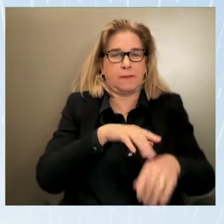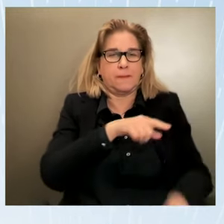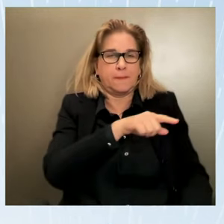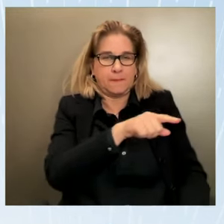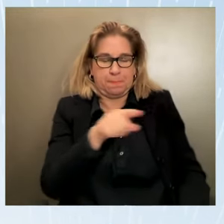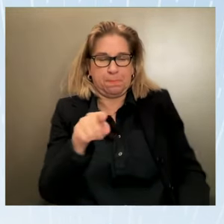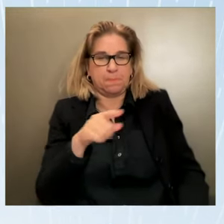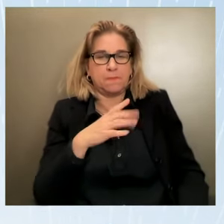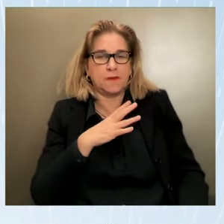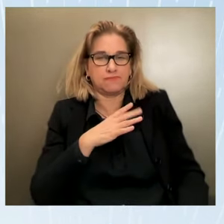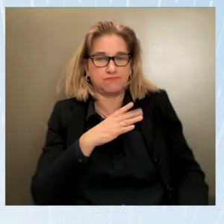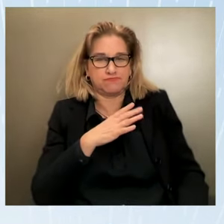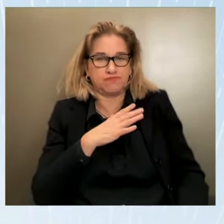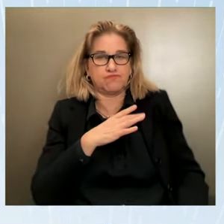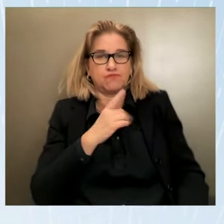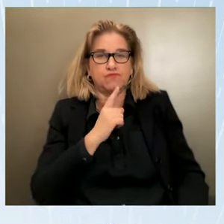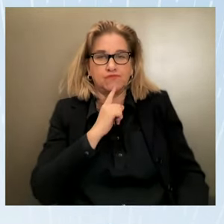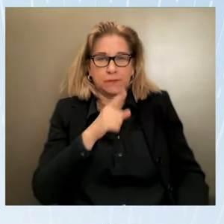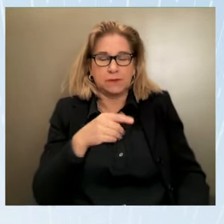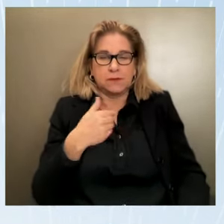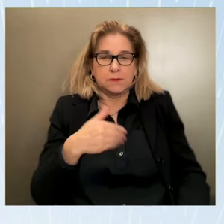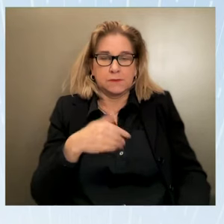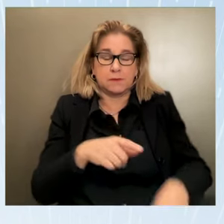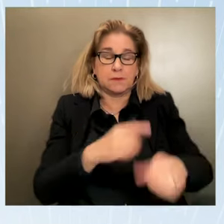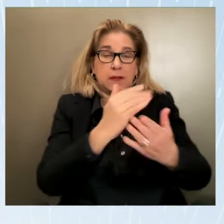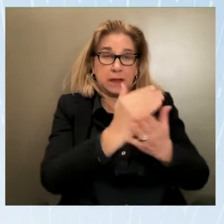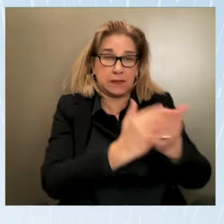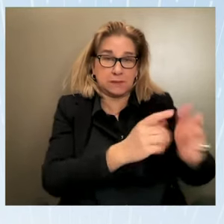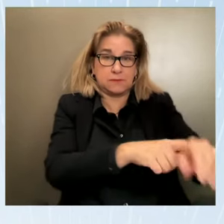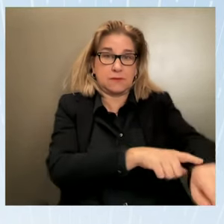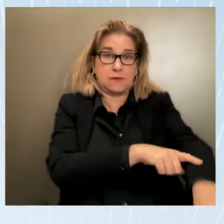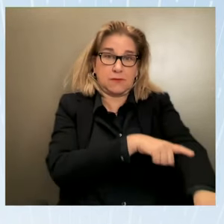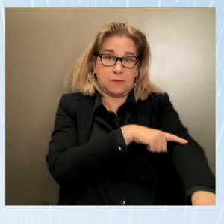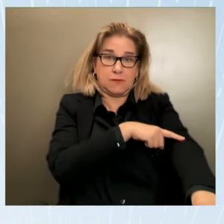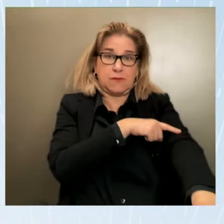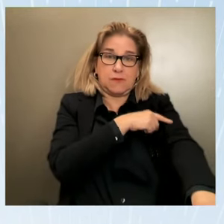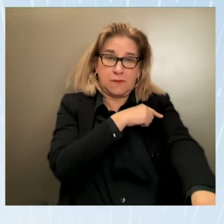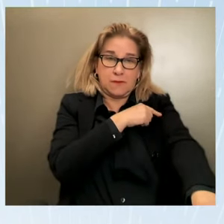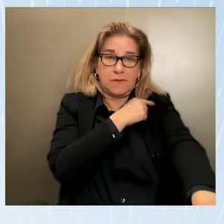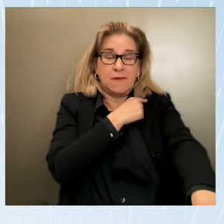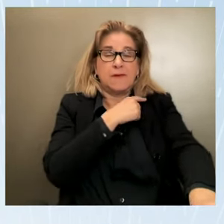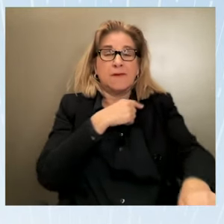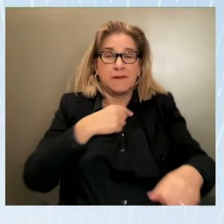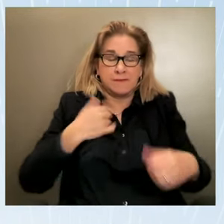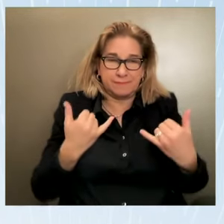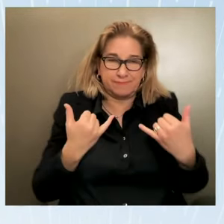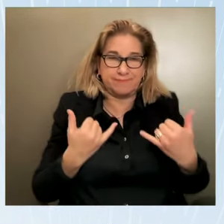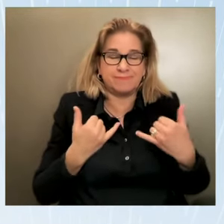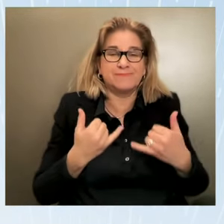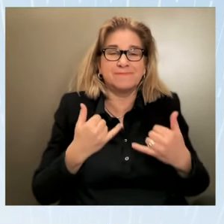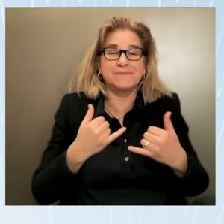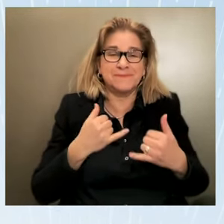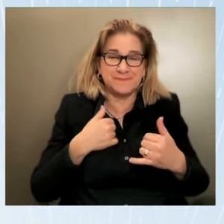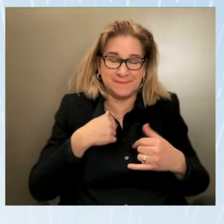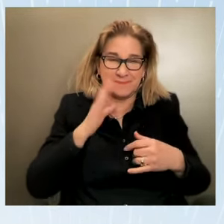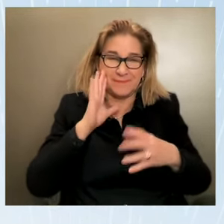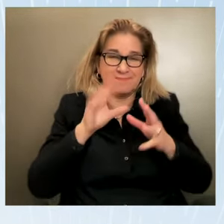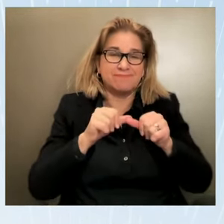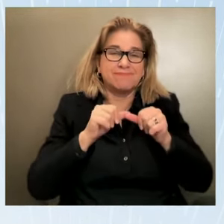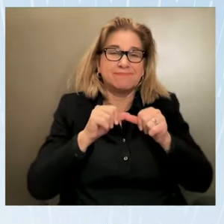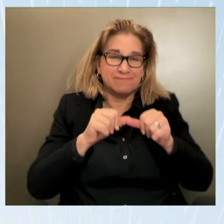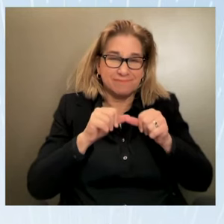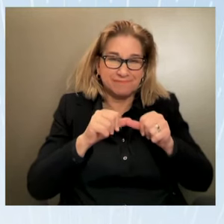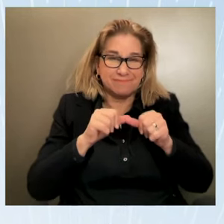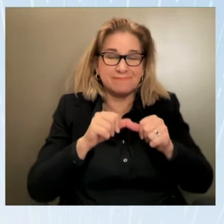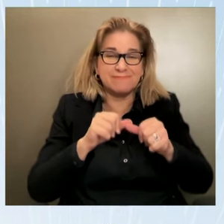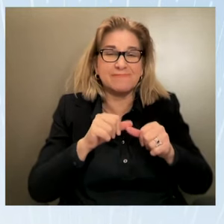the United States but globally, and human trafficking is an international menace. So in addition to all of our domestic field